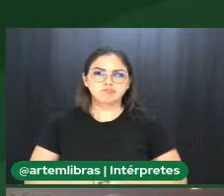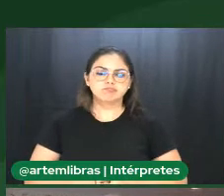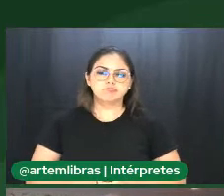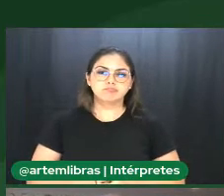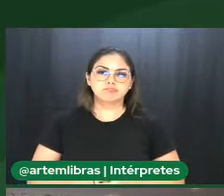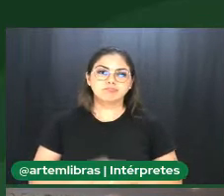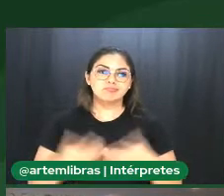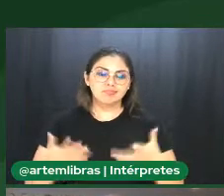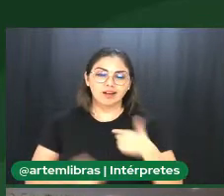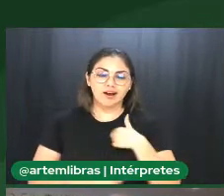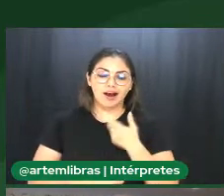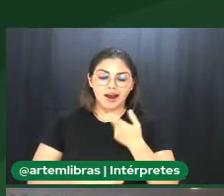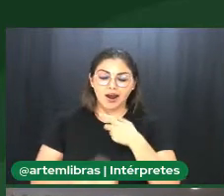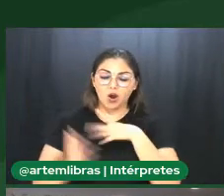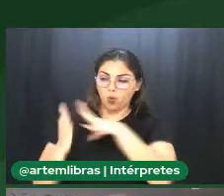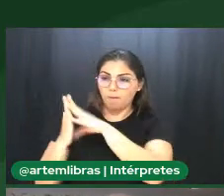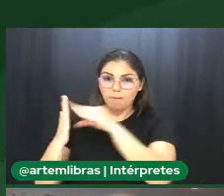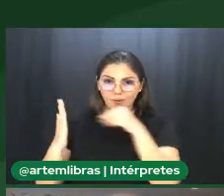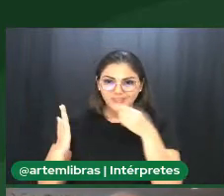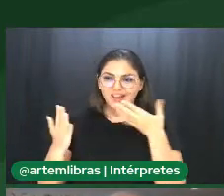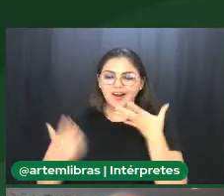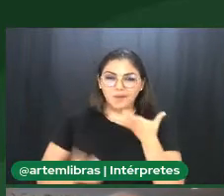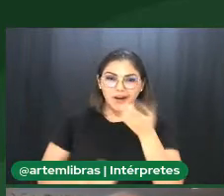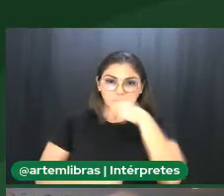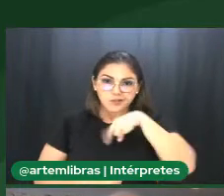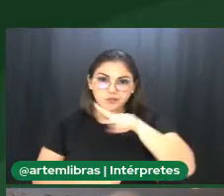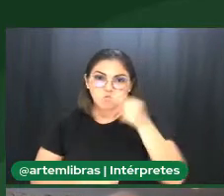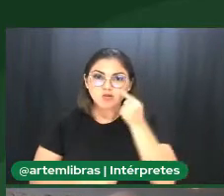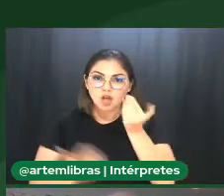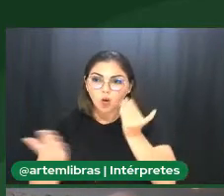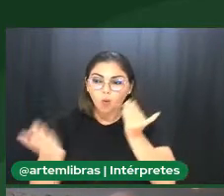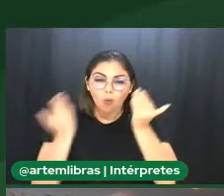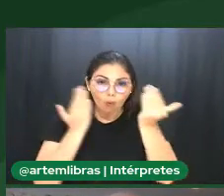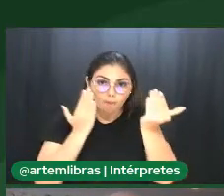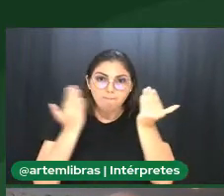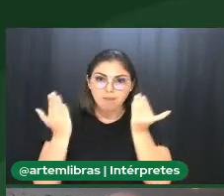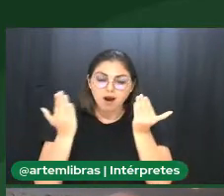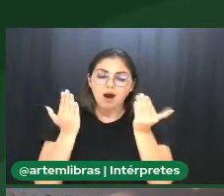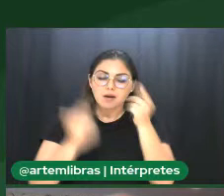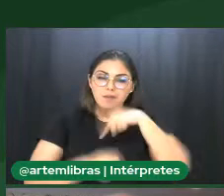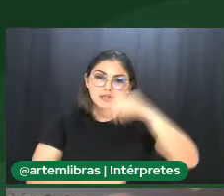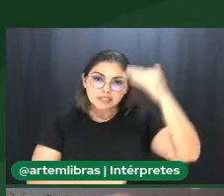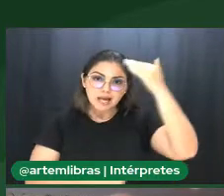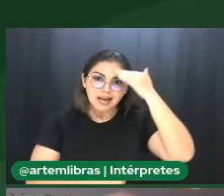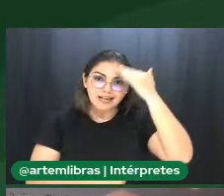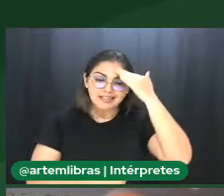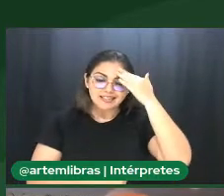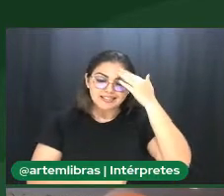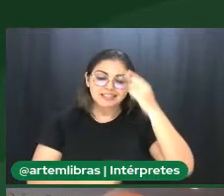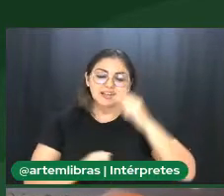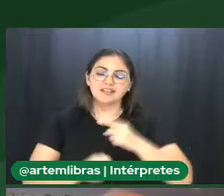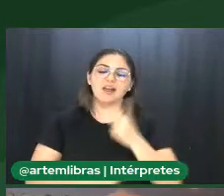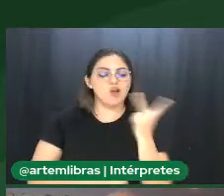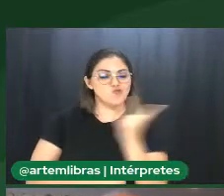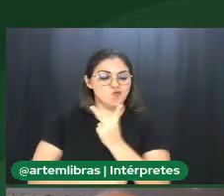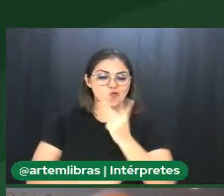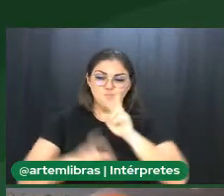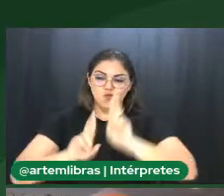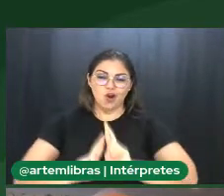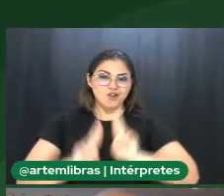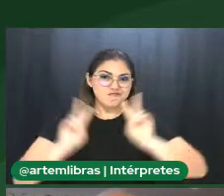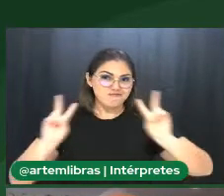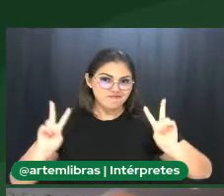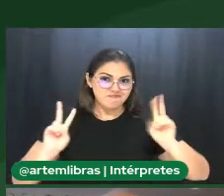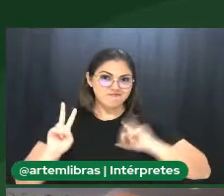to understand that there are at least 2 dimensions to the design problem, that you can have lower-high